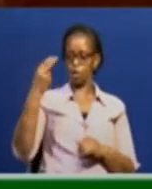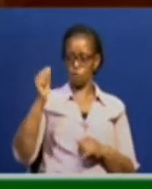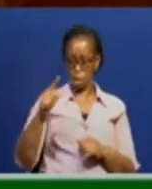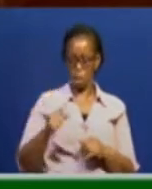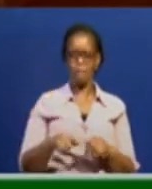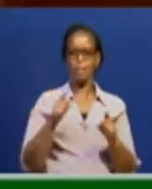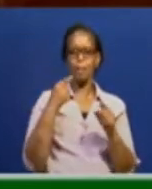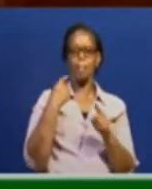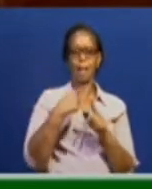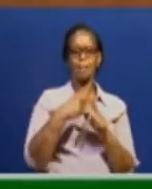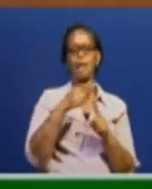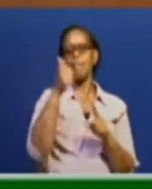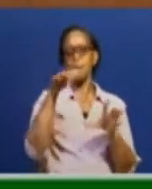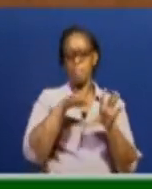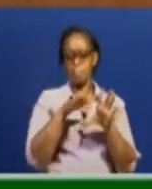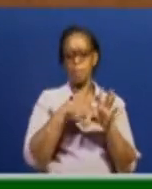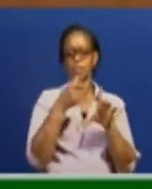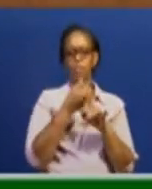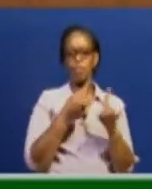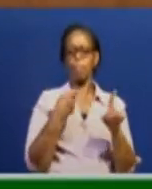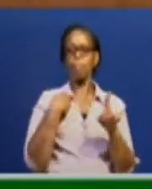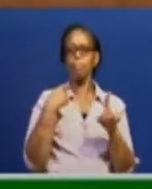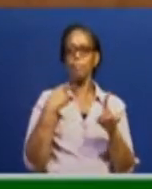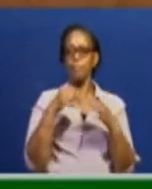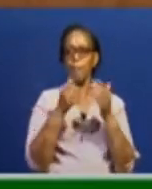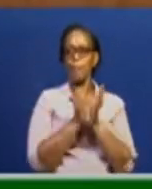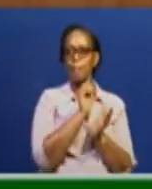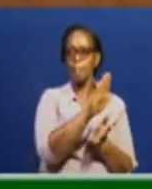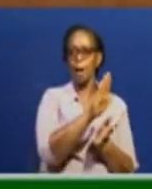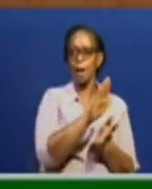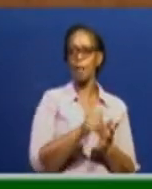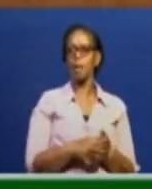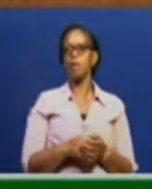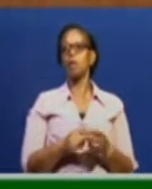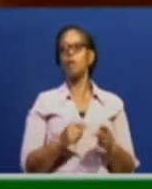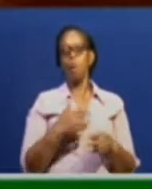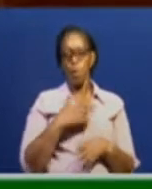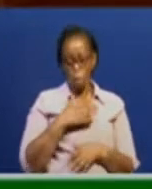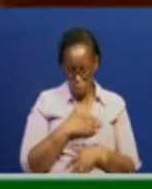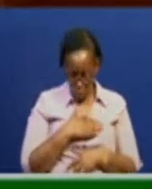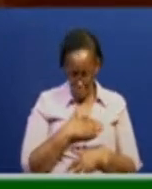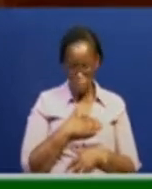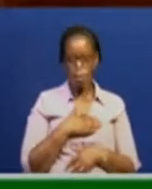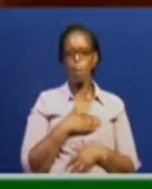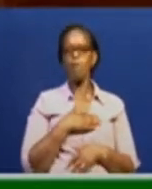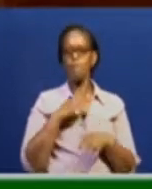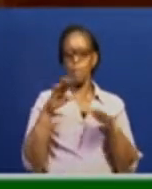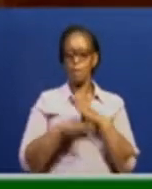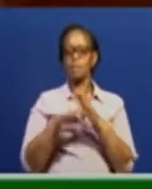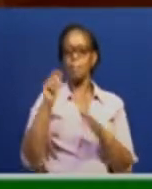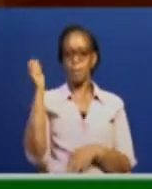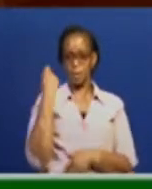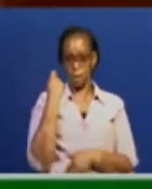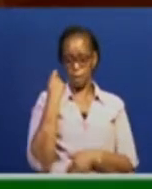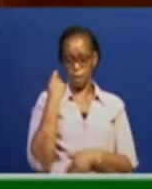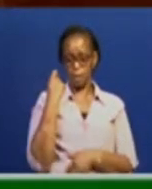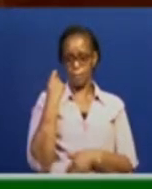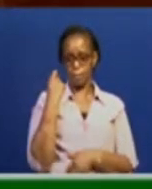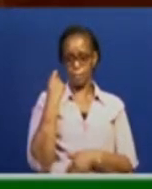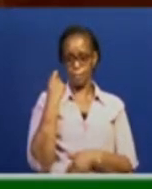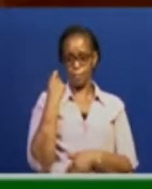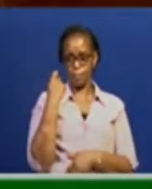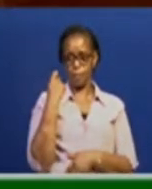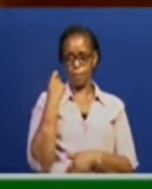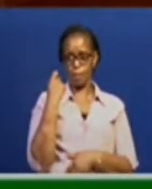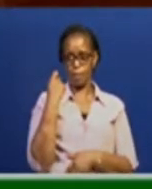members of the First Family. His Excellency Honorable Rigathi Gachagua, EGH, the Deputy President of the